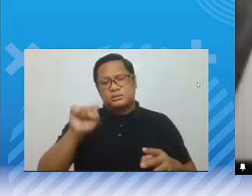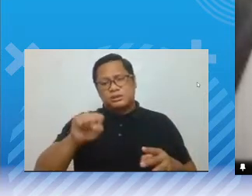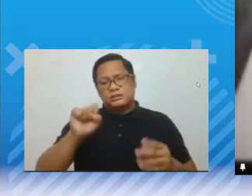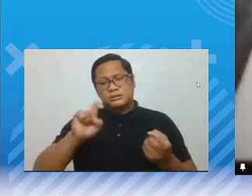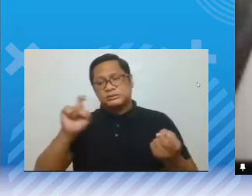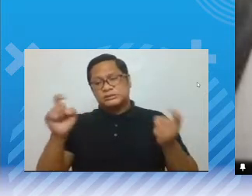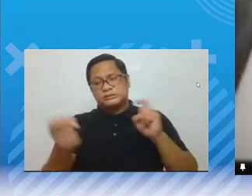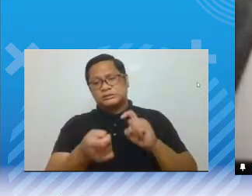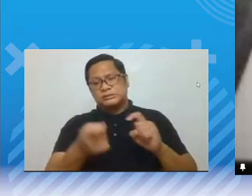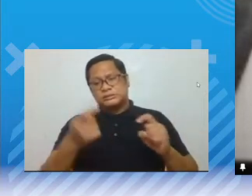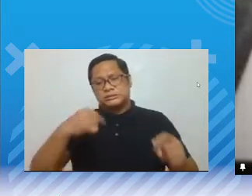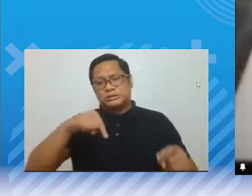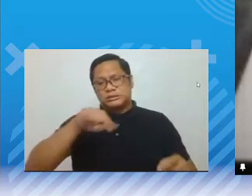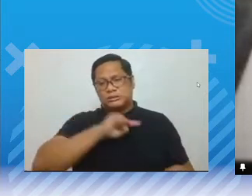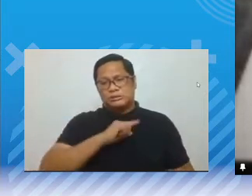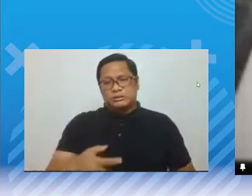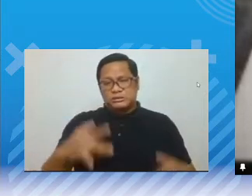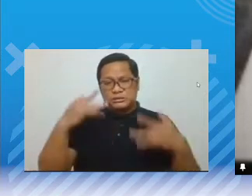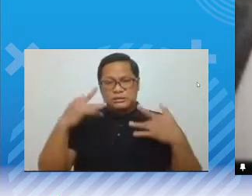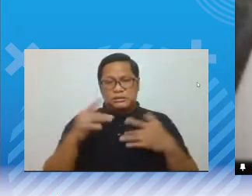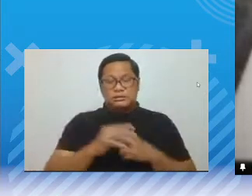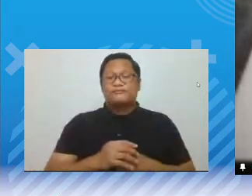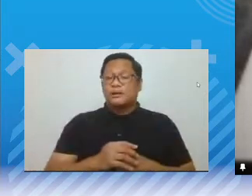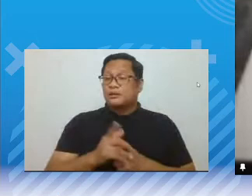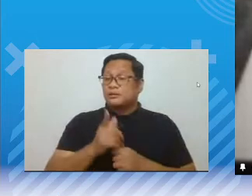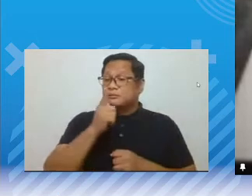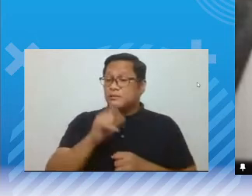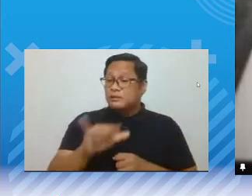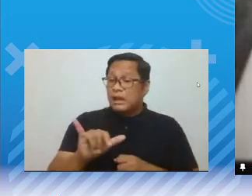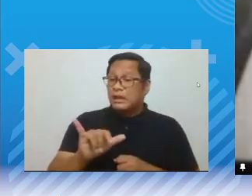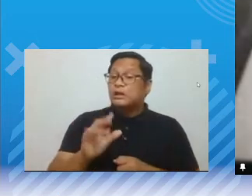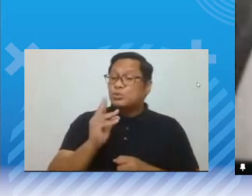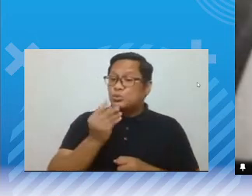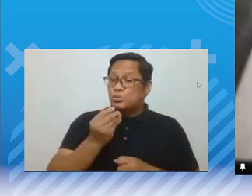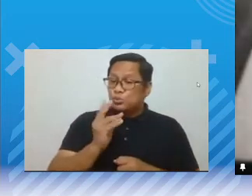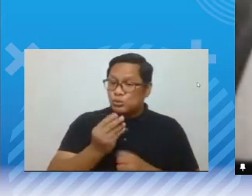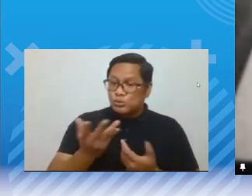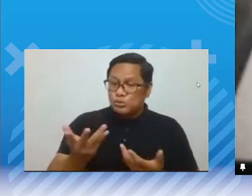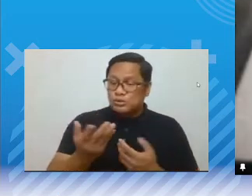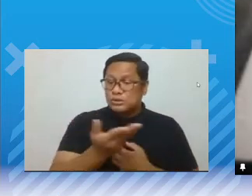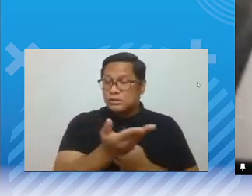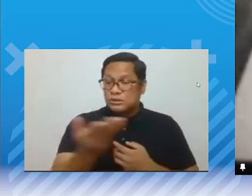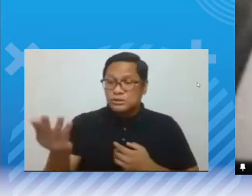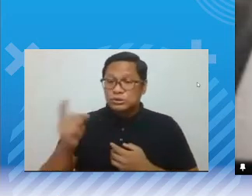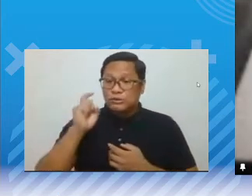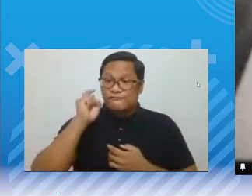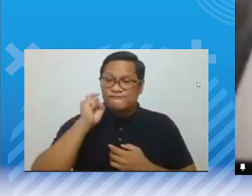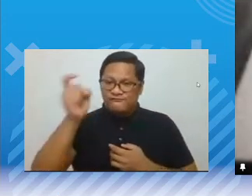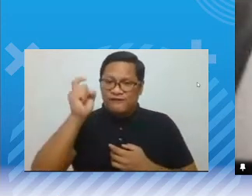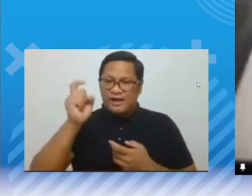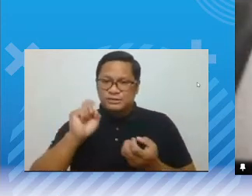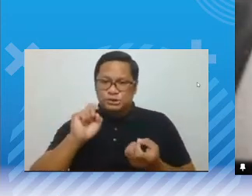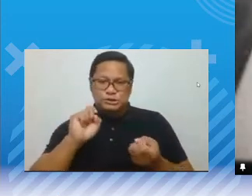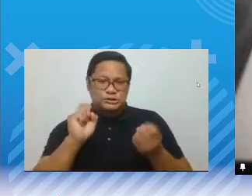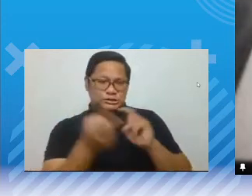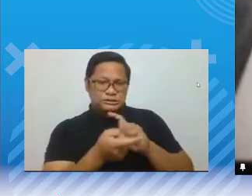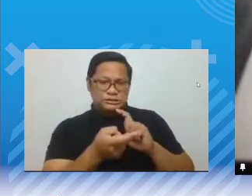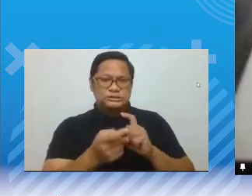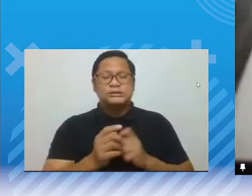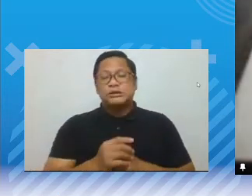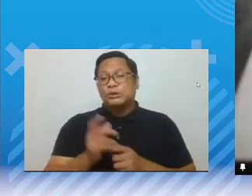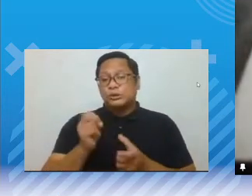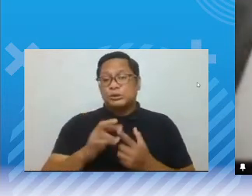lives. Lucky for those who are quick to adapt, and to those who